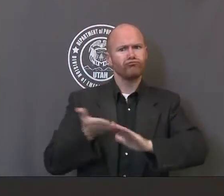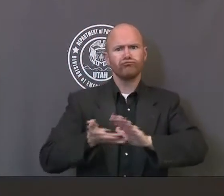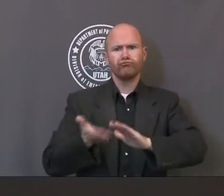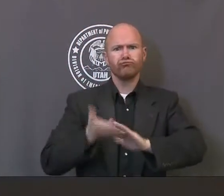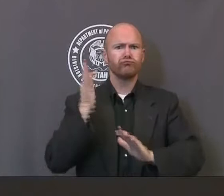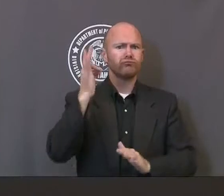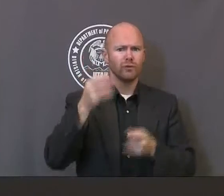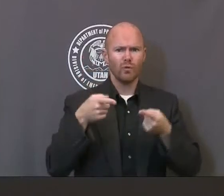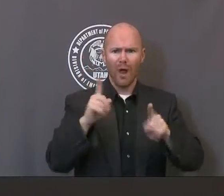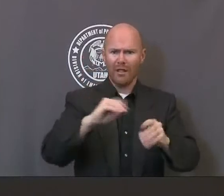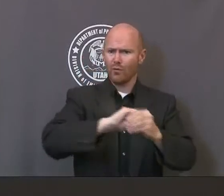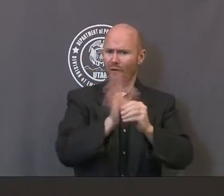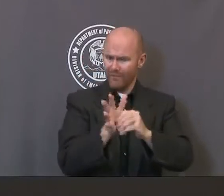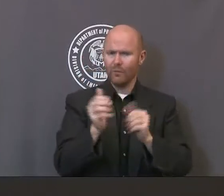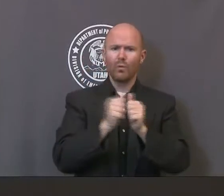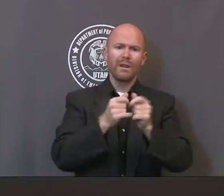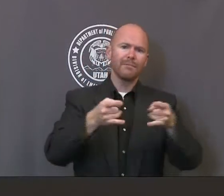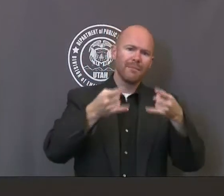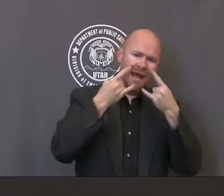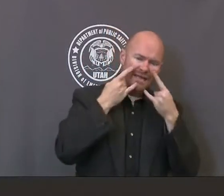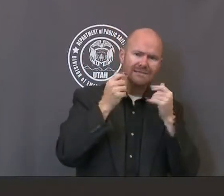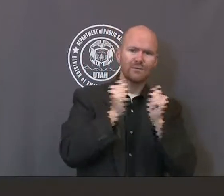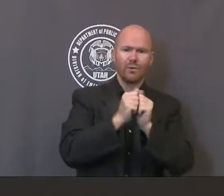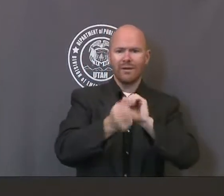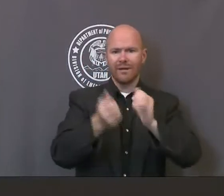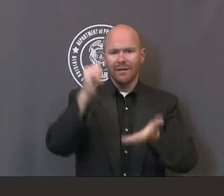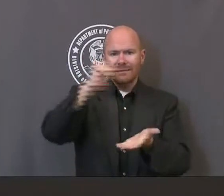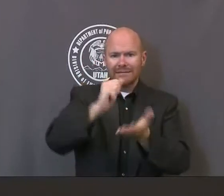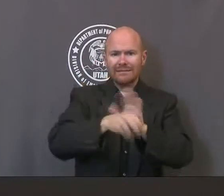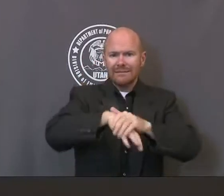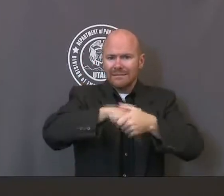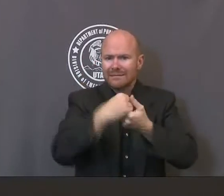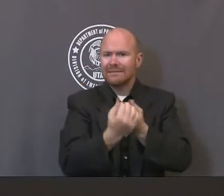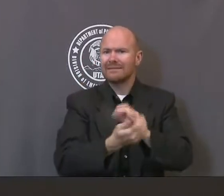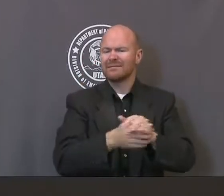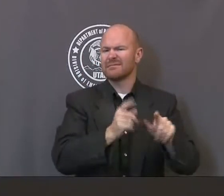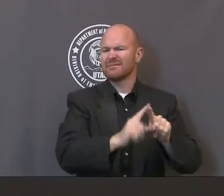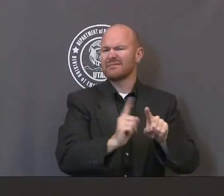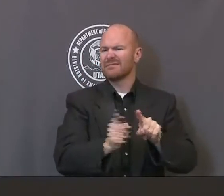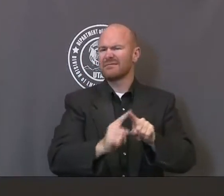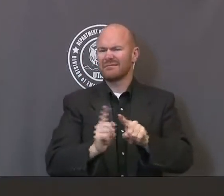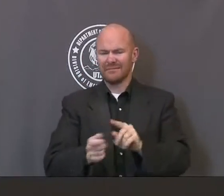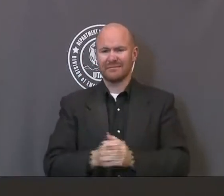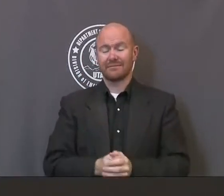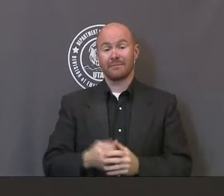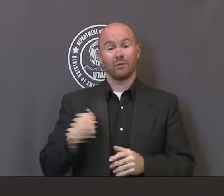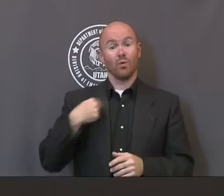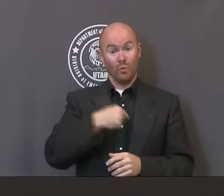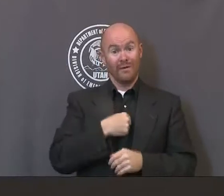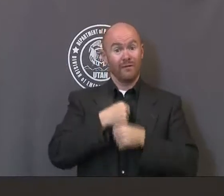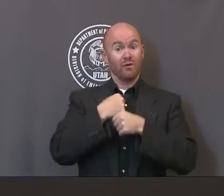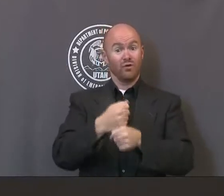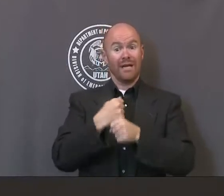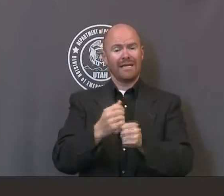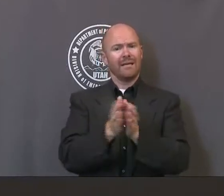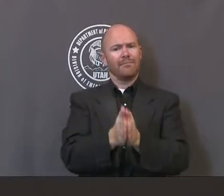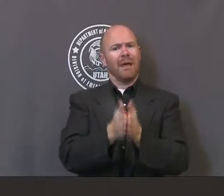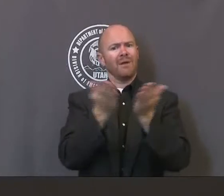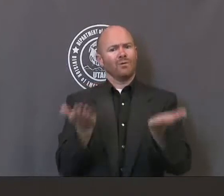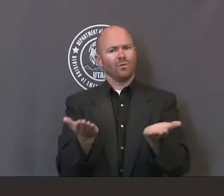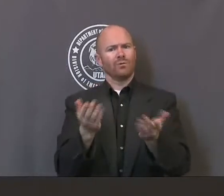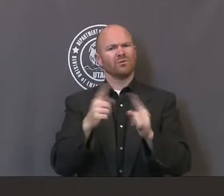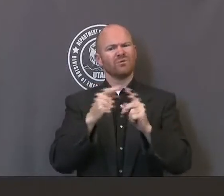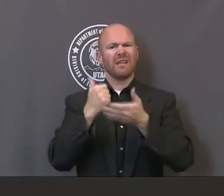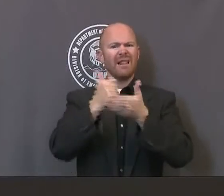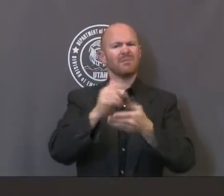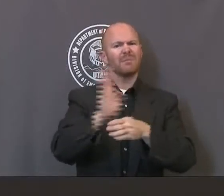well. Hundreds of businesses have actually helped the Department of Health create a manual that can help all organizations safely